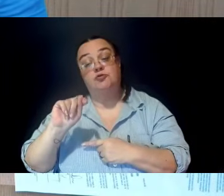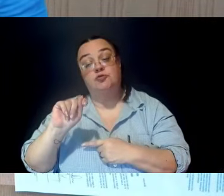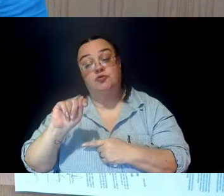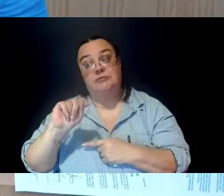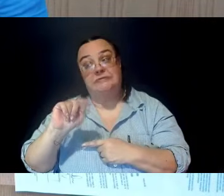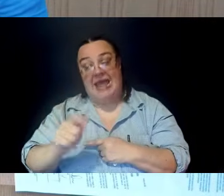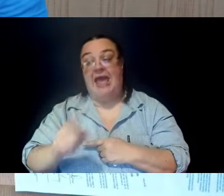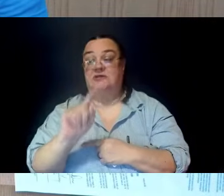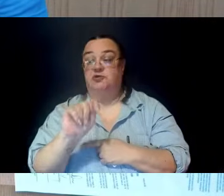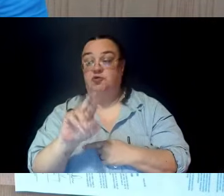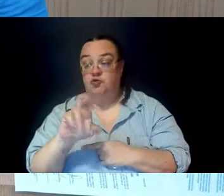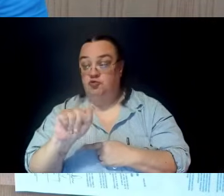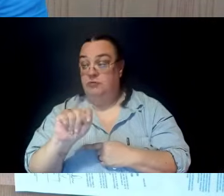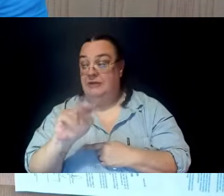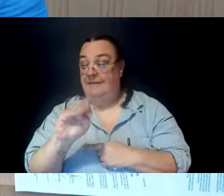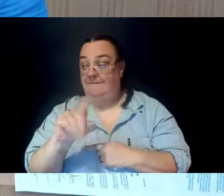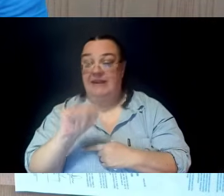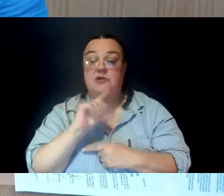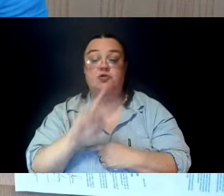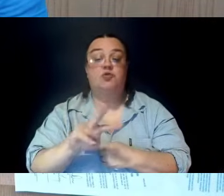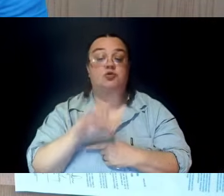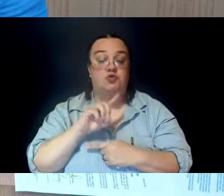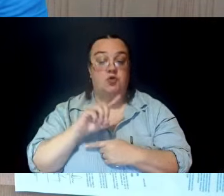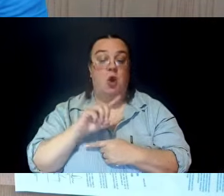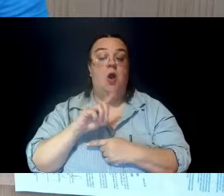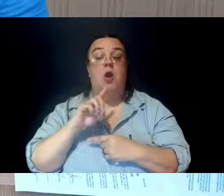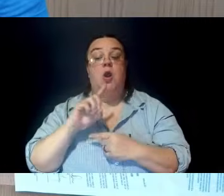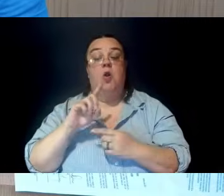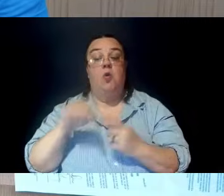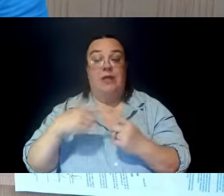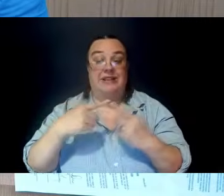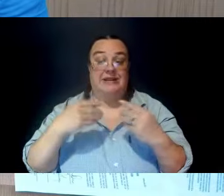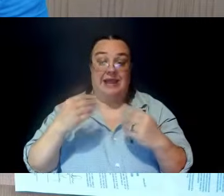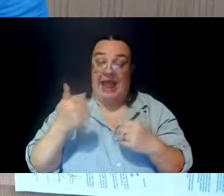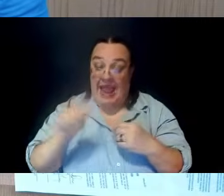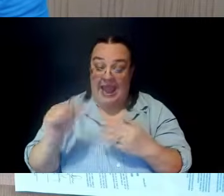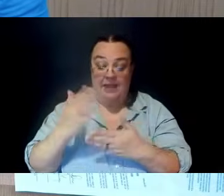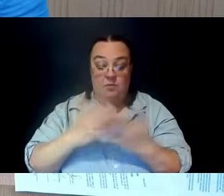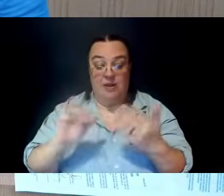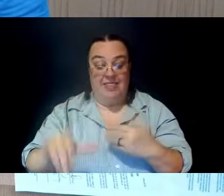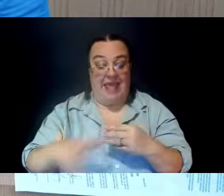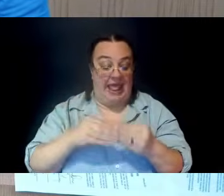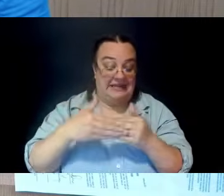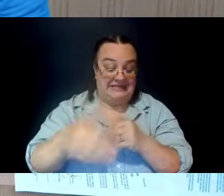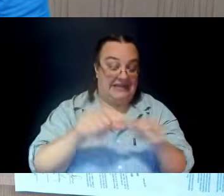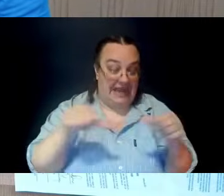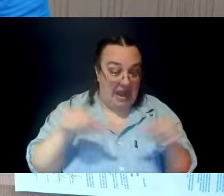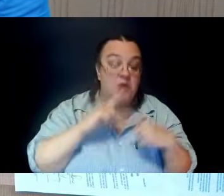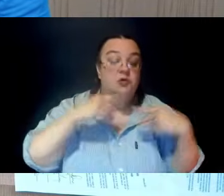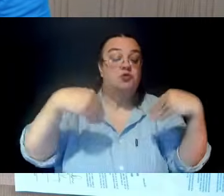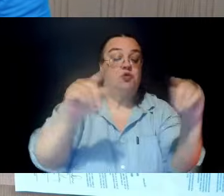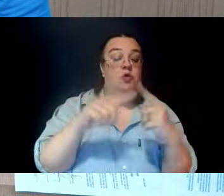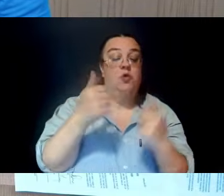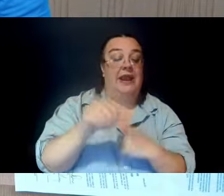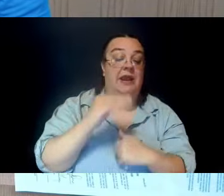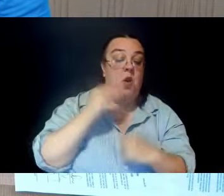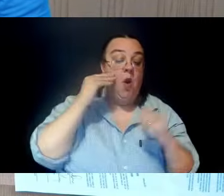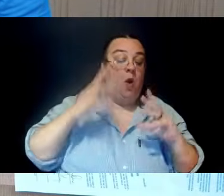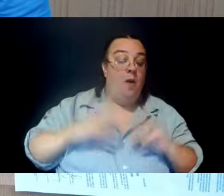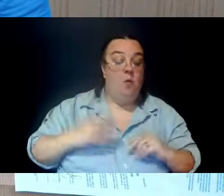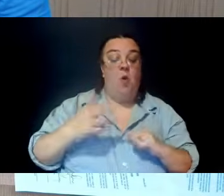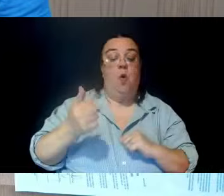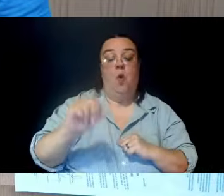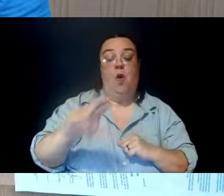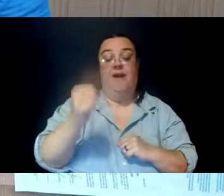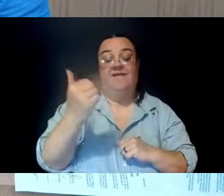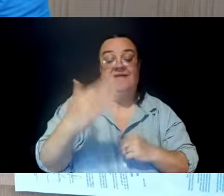is withdrawn upon the sale of any portion of the annexation area to any homeowner or 15 years following final approval